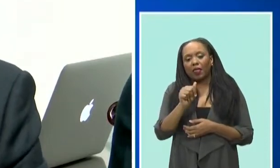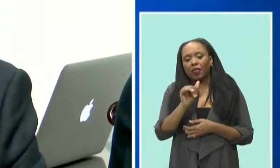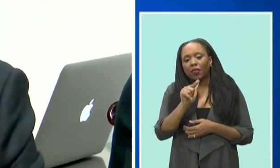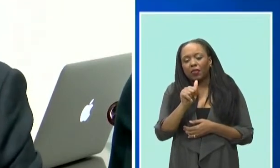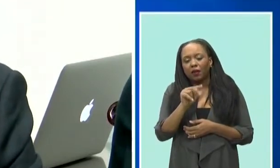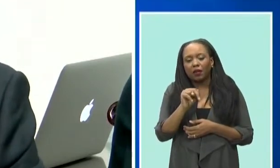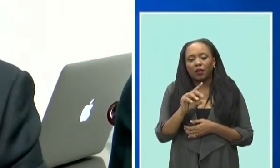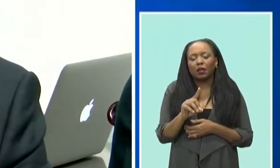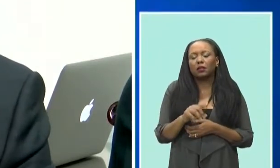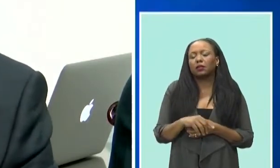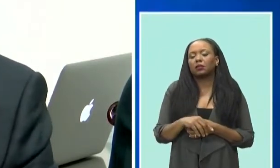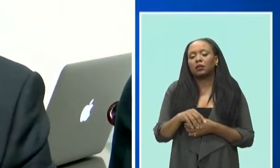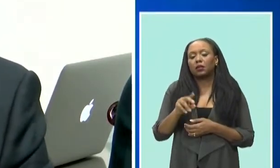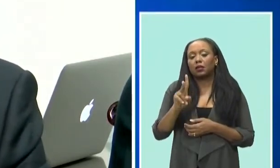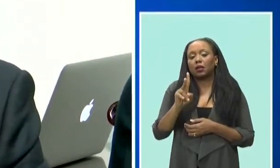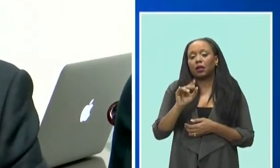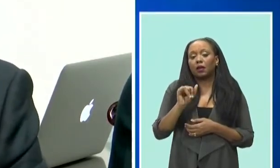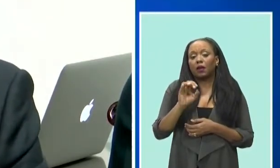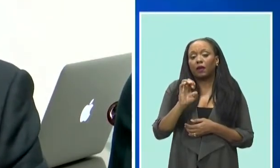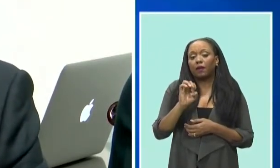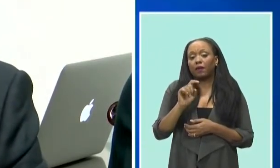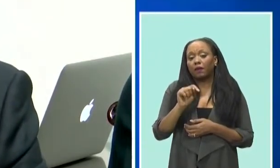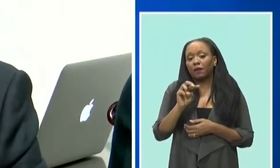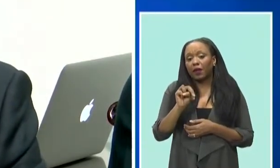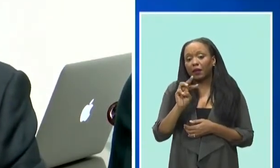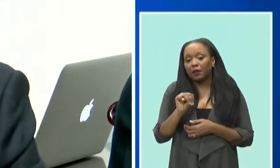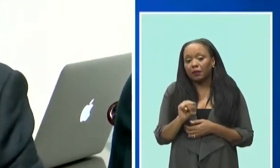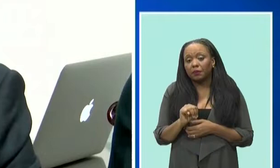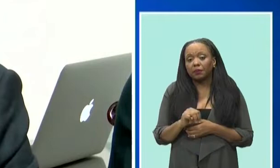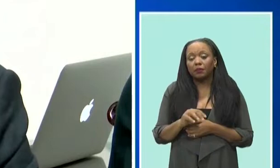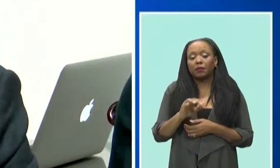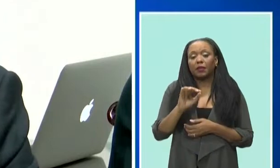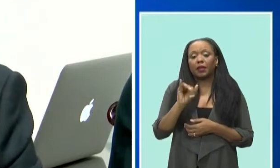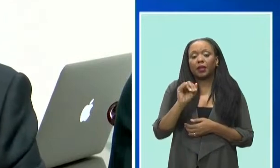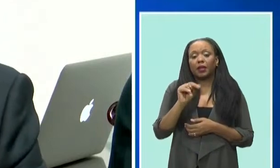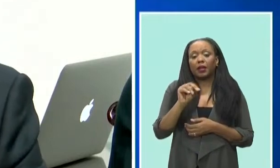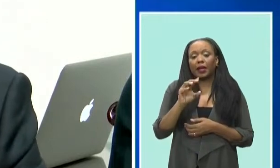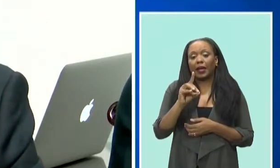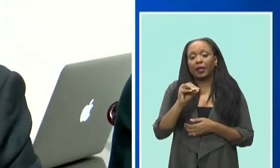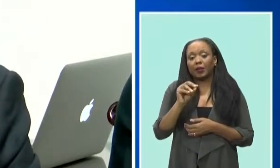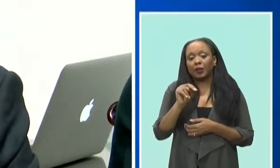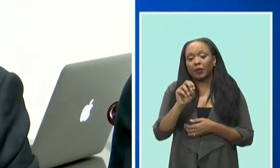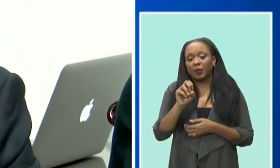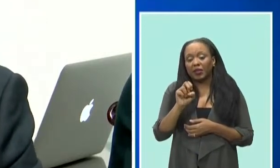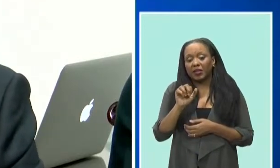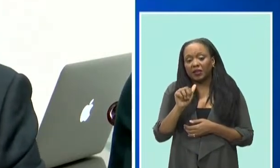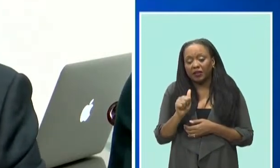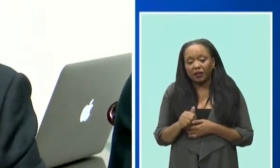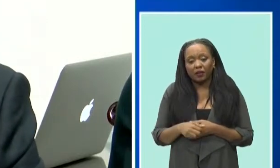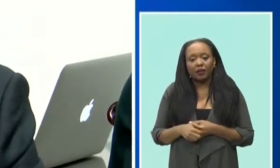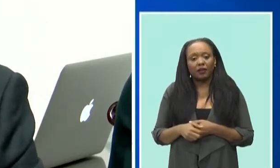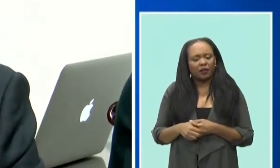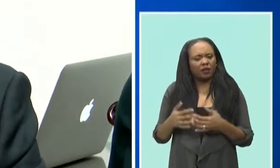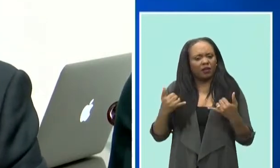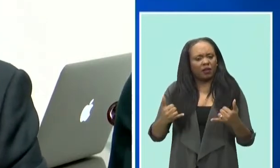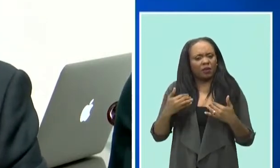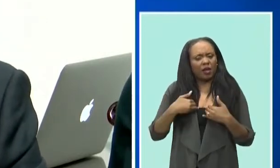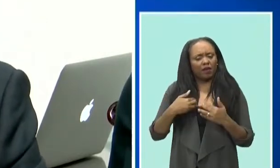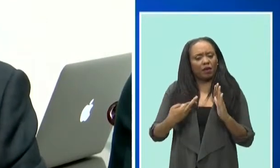of course, more recently, we have a presence in Monaco with an honorary consul in